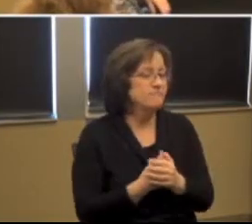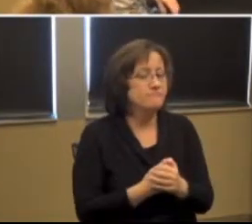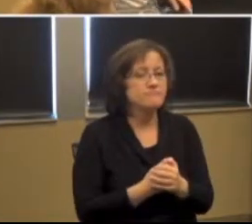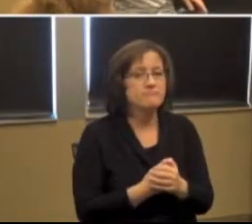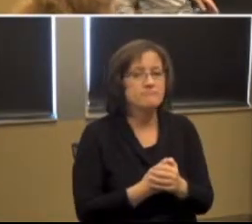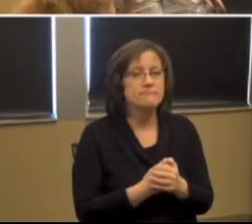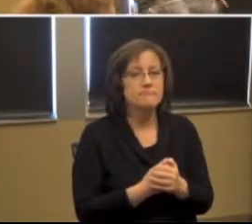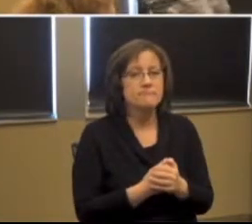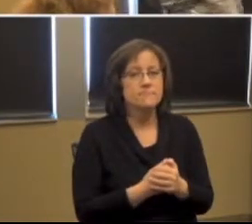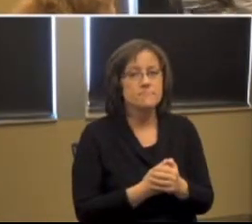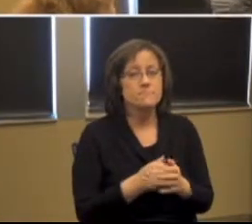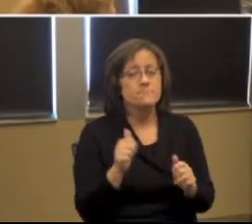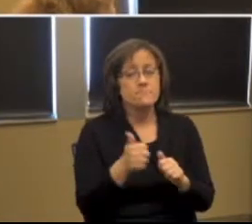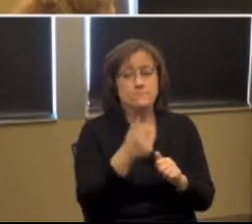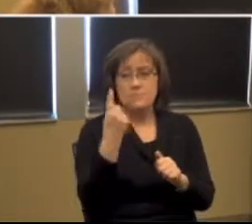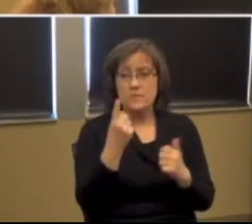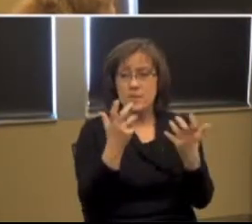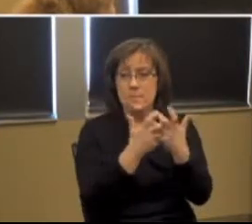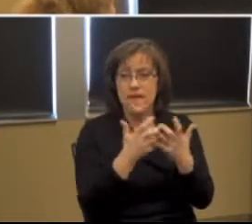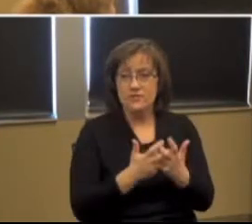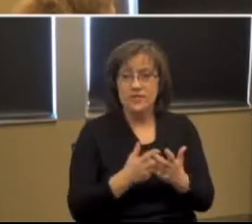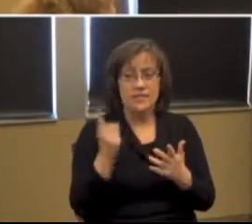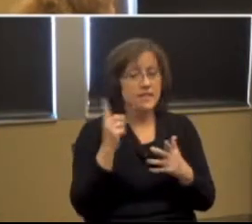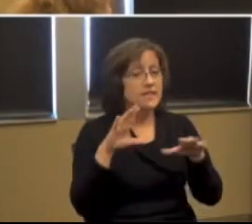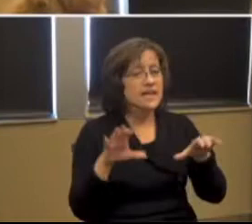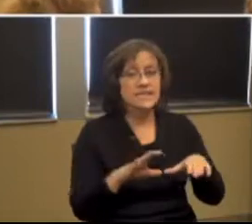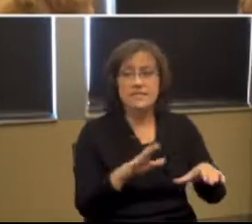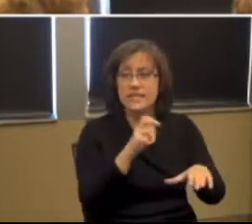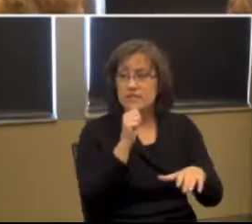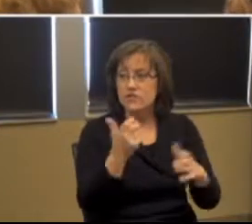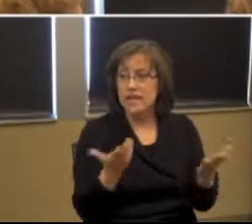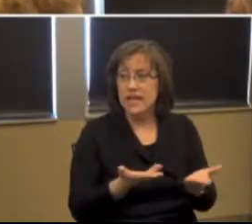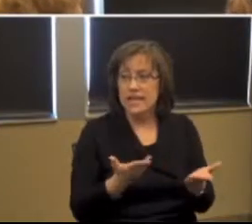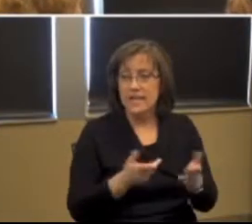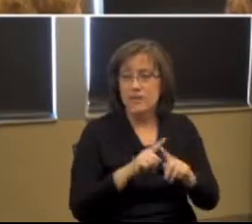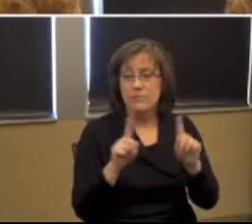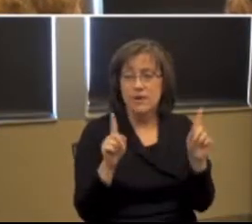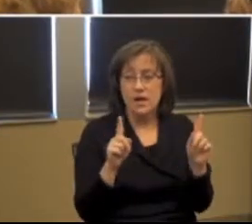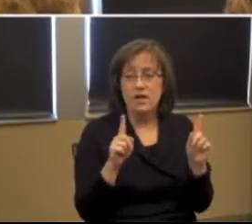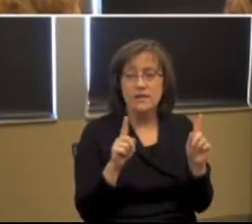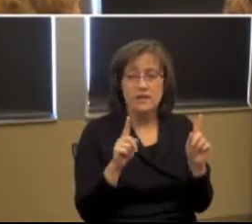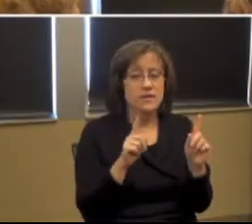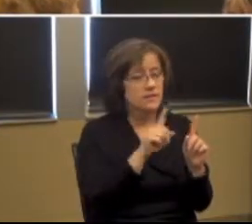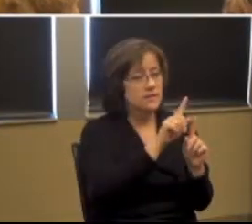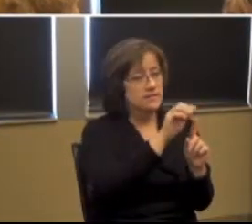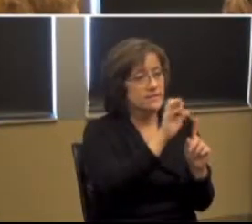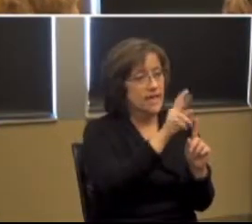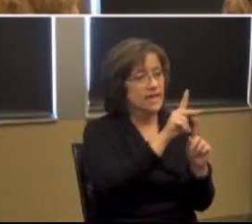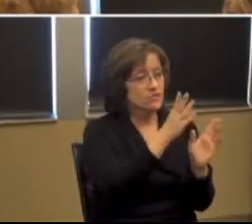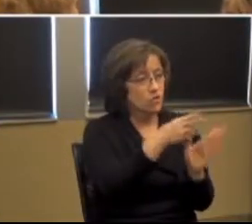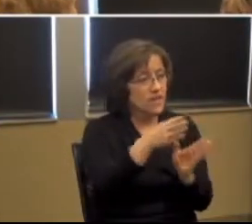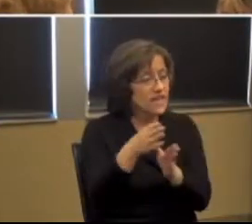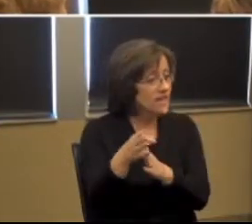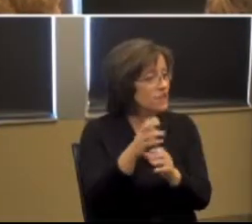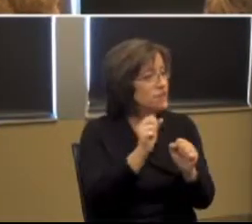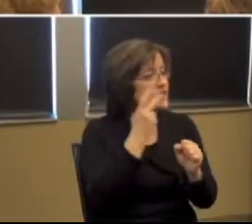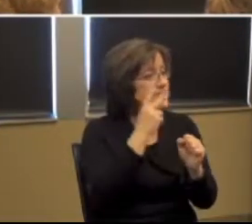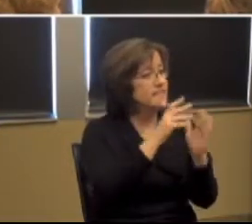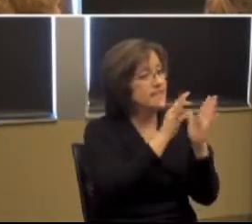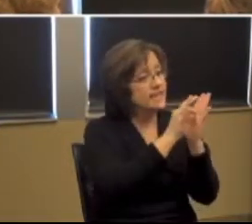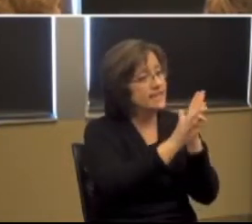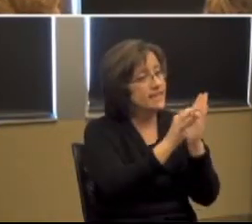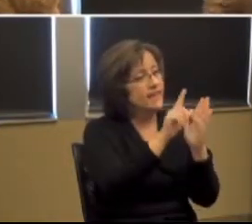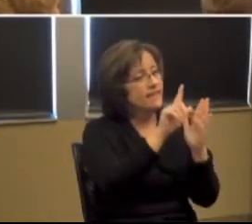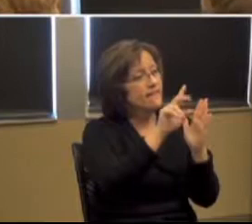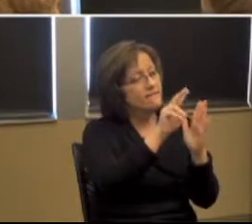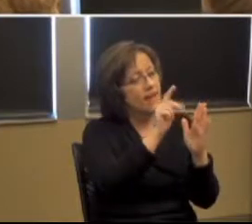Here's other ones. This is a matching. The activities aren't here, but the schedule, the task organizer, you can see there's Velcro spots. Well, you